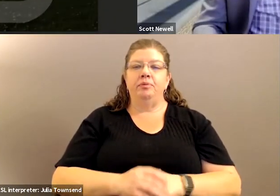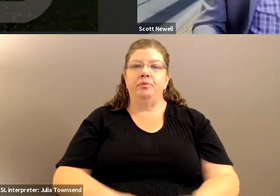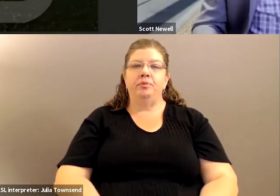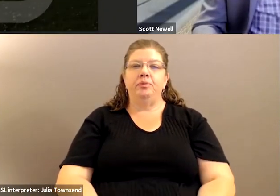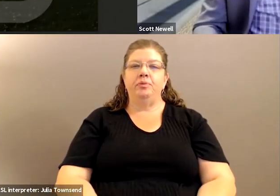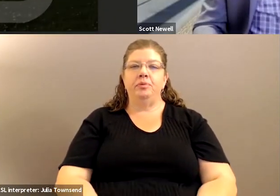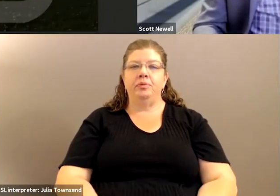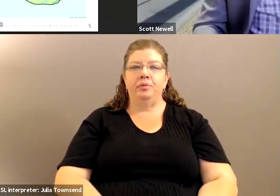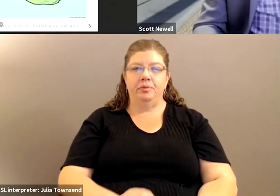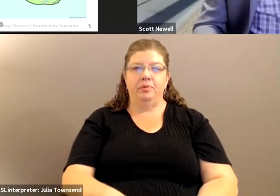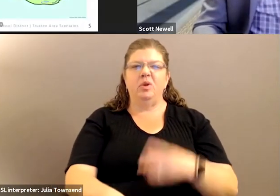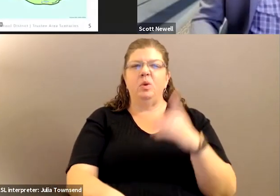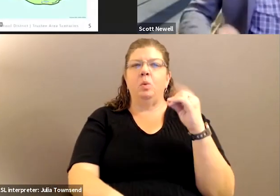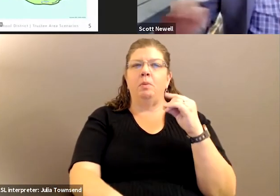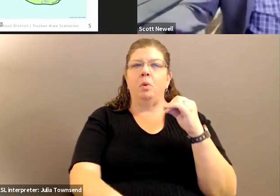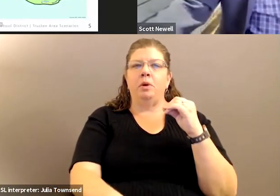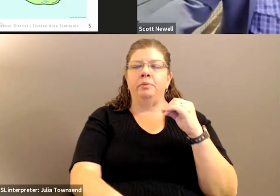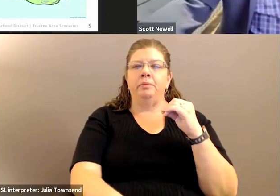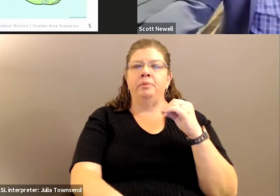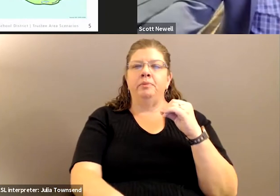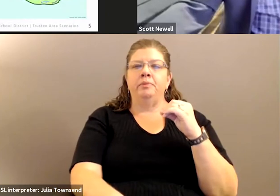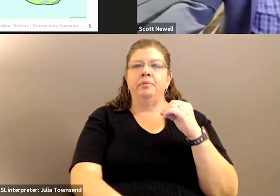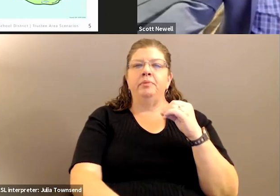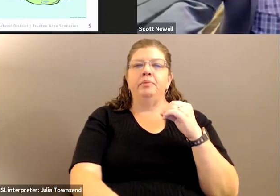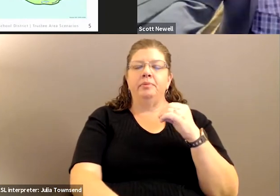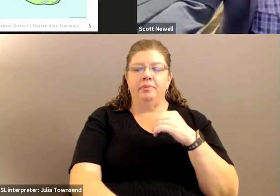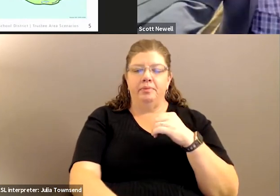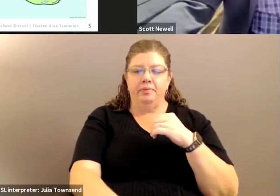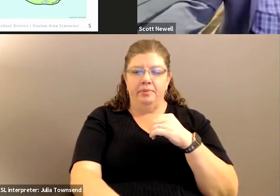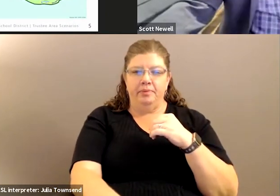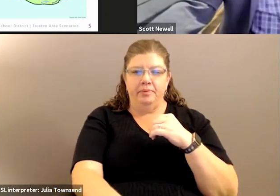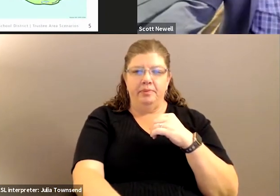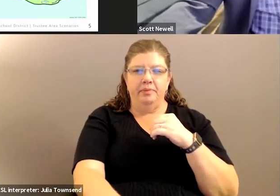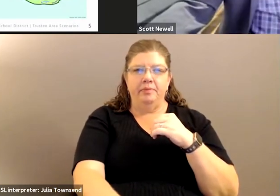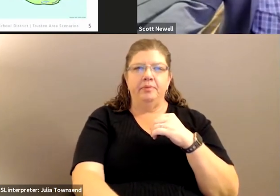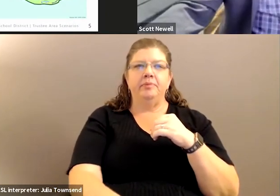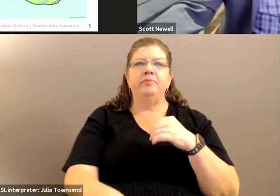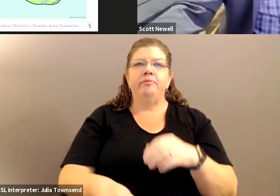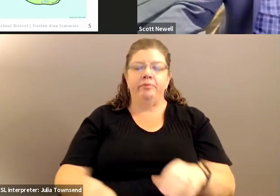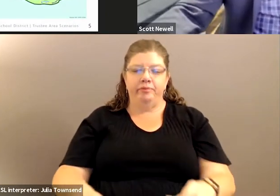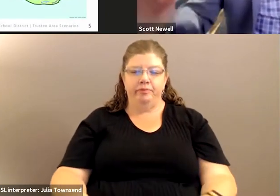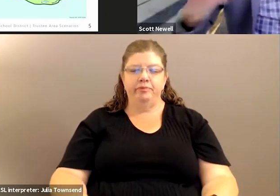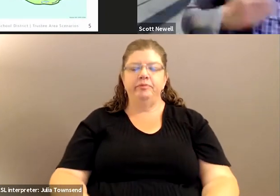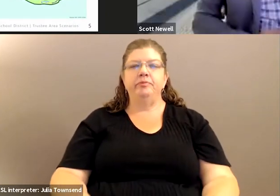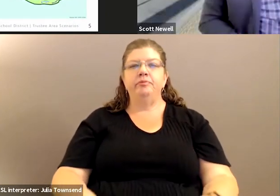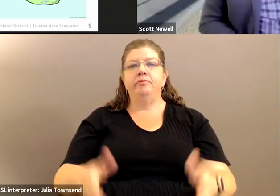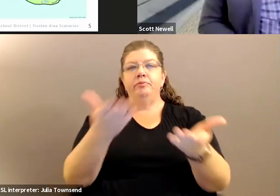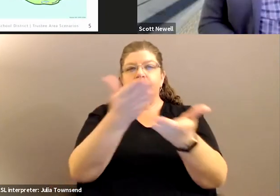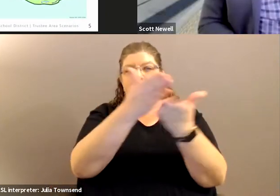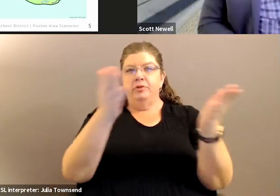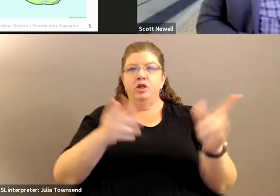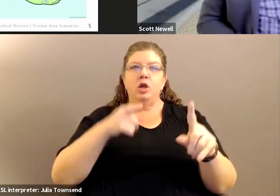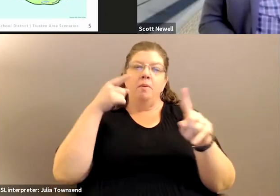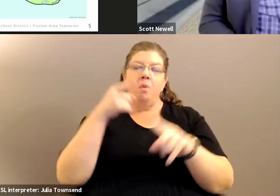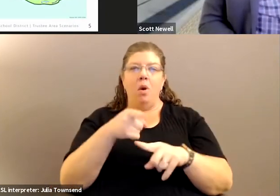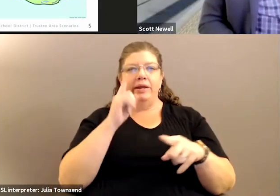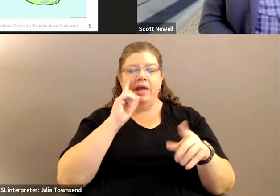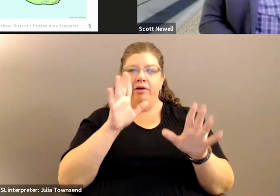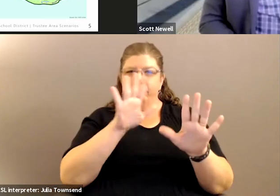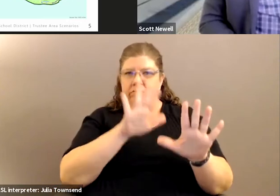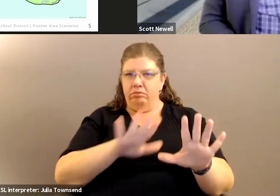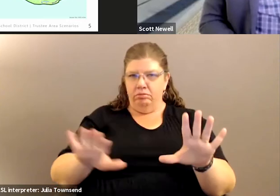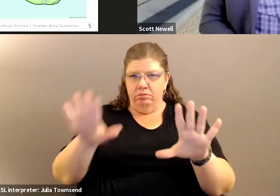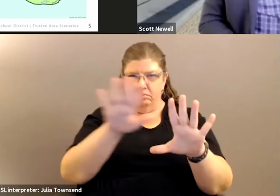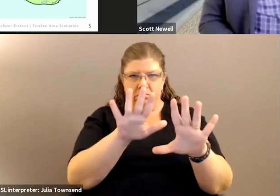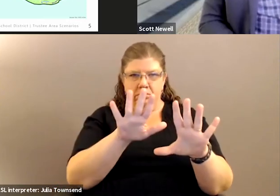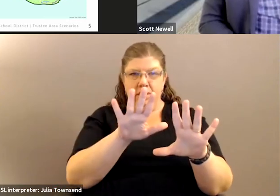and we'll go one more okay so just to kind of get a point of navigation here if you look